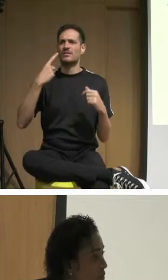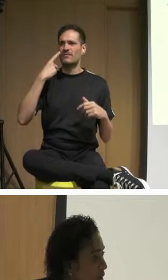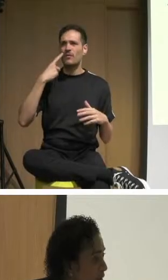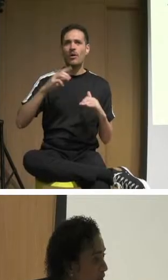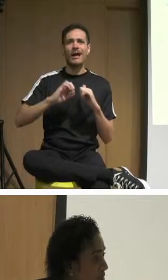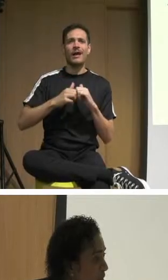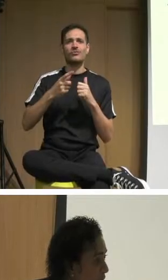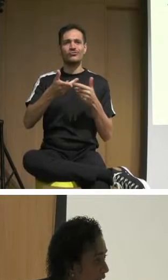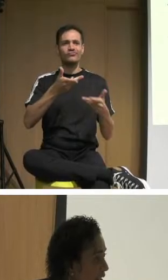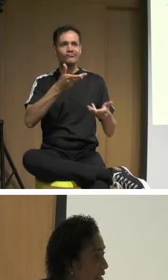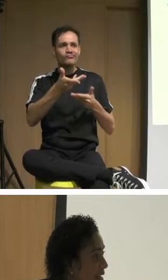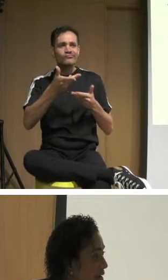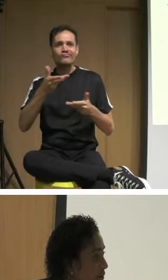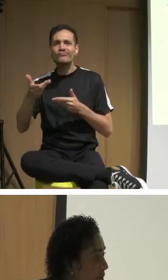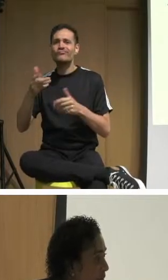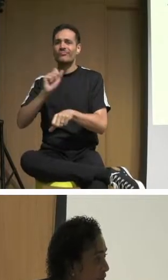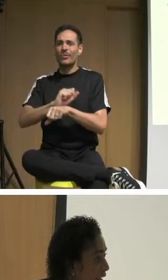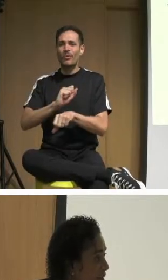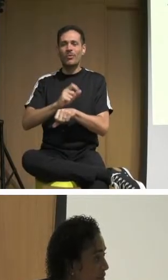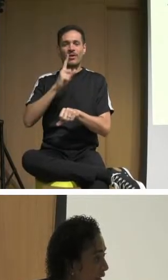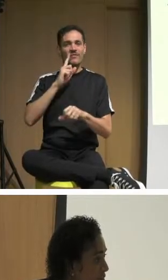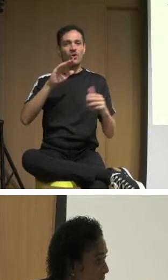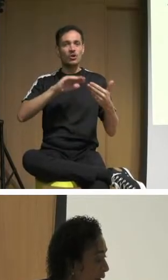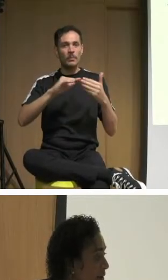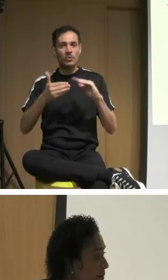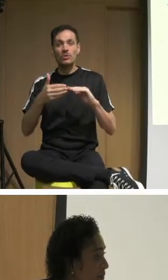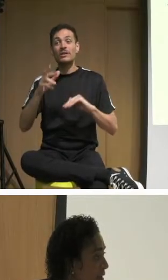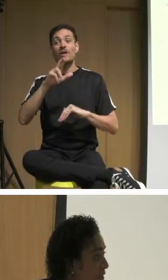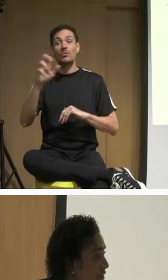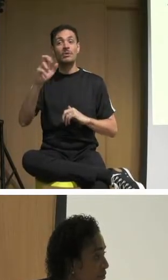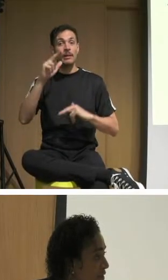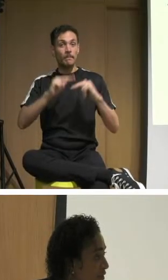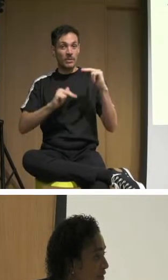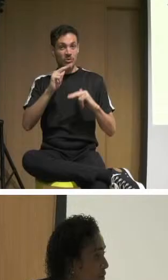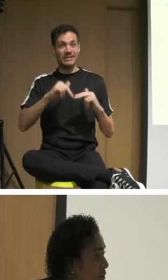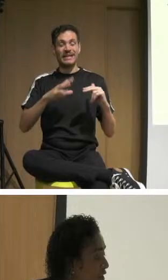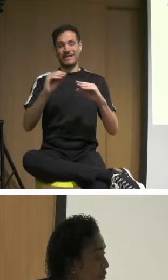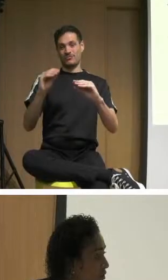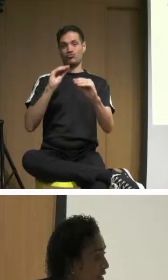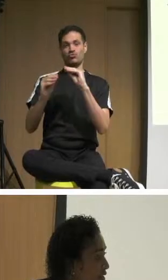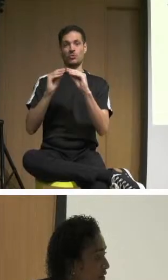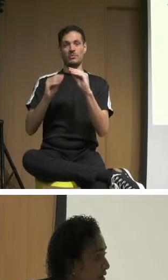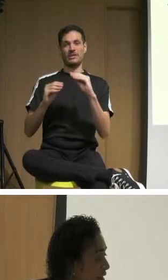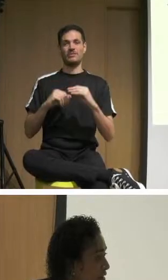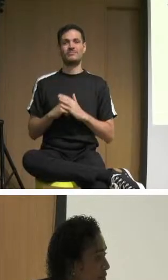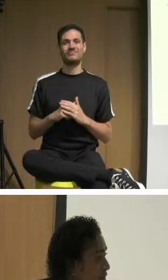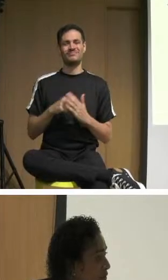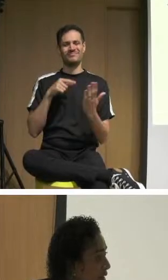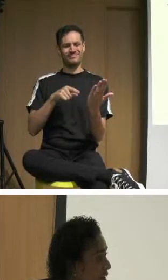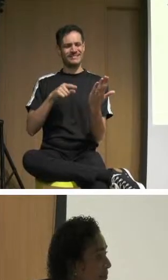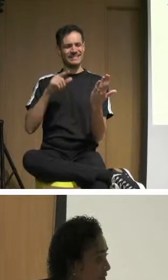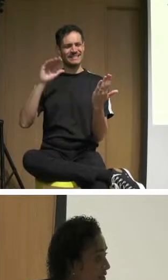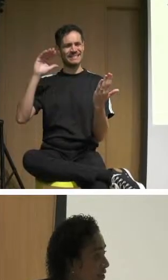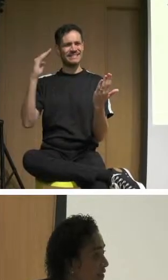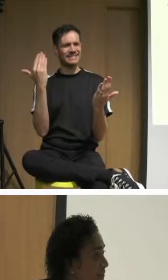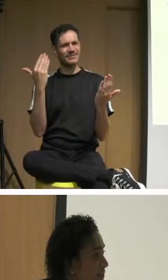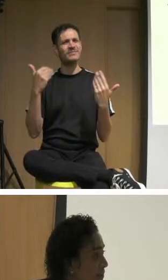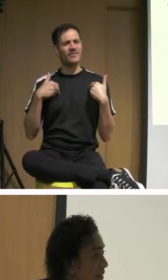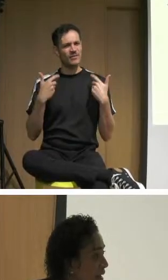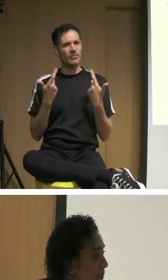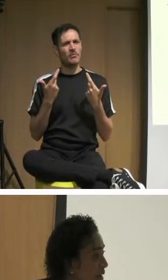in the work of community rebuilding and repair. This reads as though this was like, that there was a greater